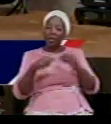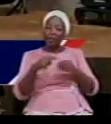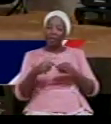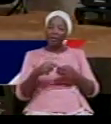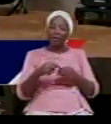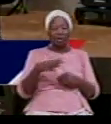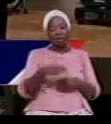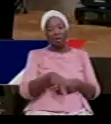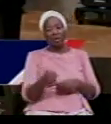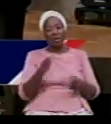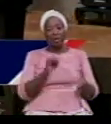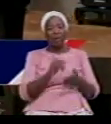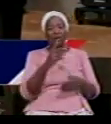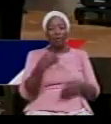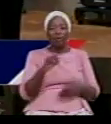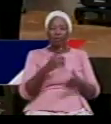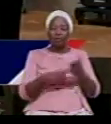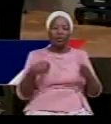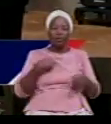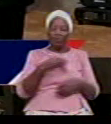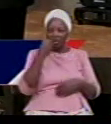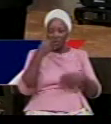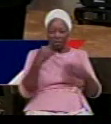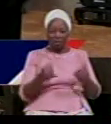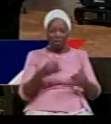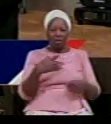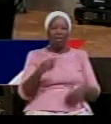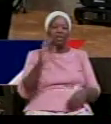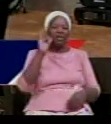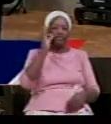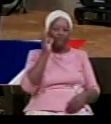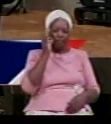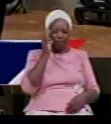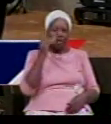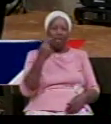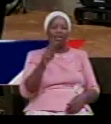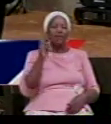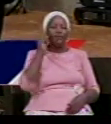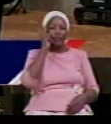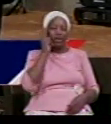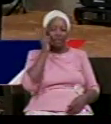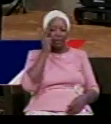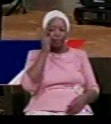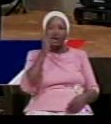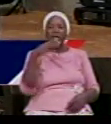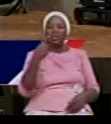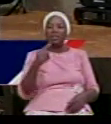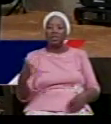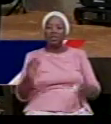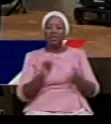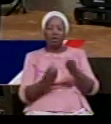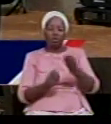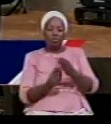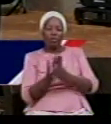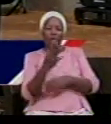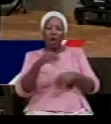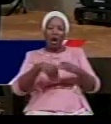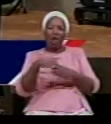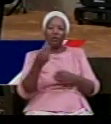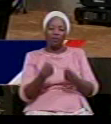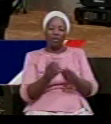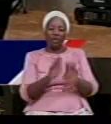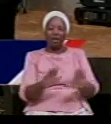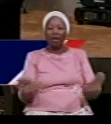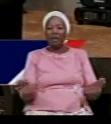eat now, the fruits, the vegetables, the things that grow out of the